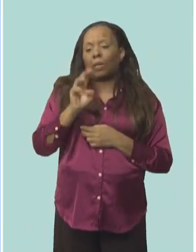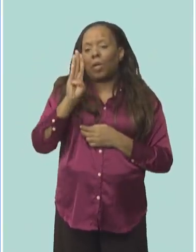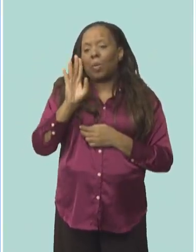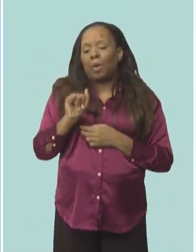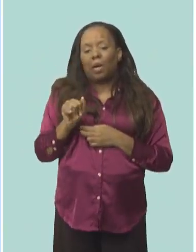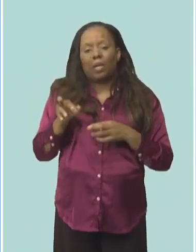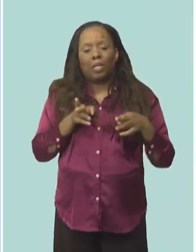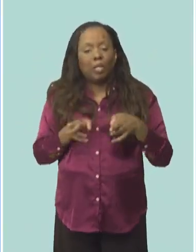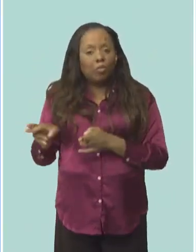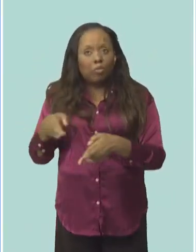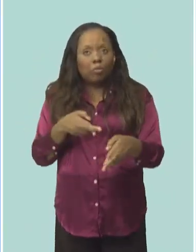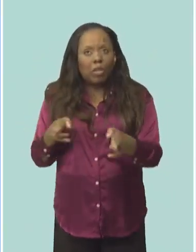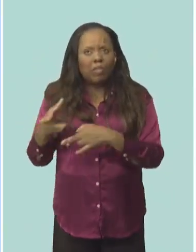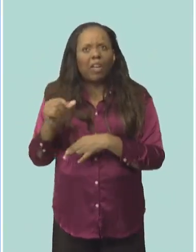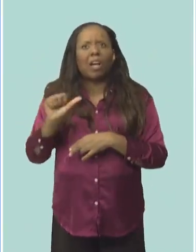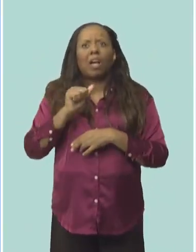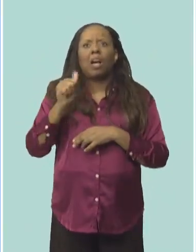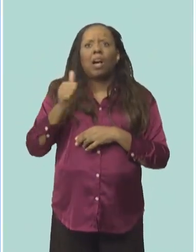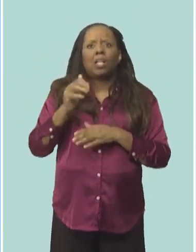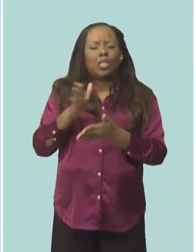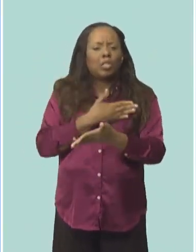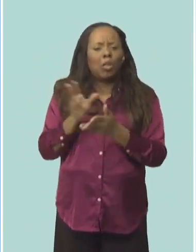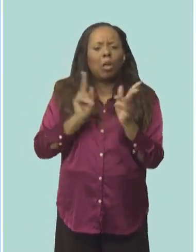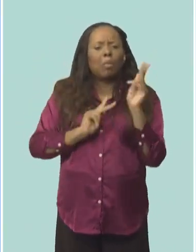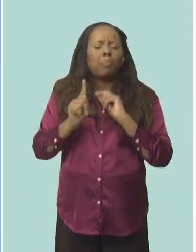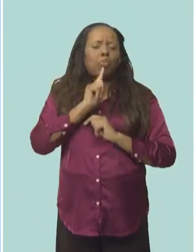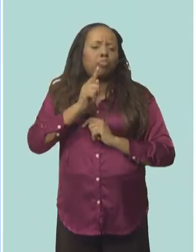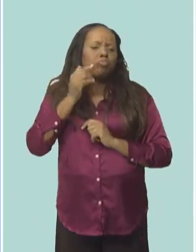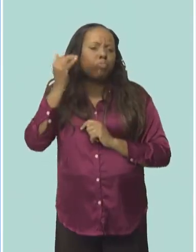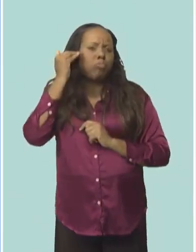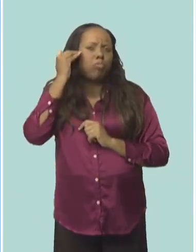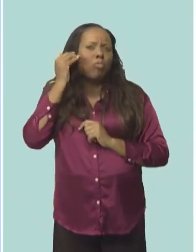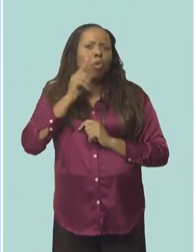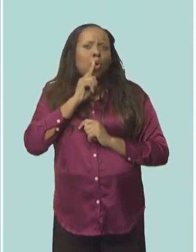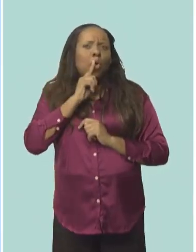Best Friend, among other popular tunes.